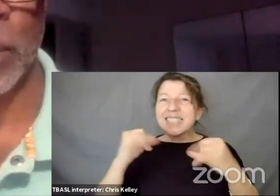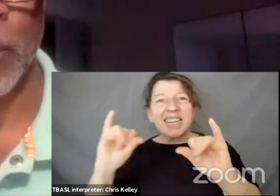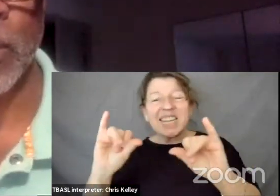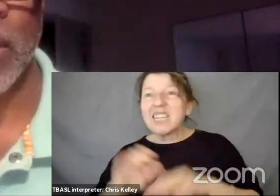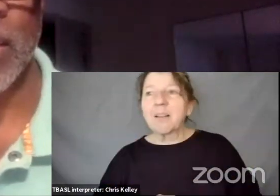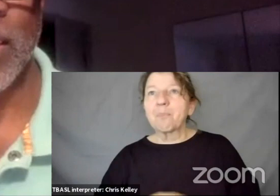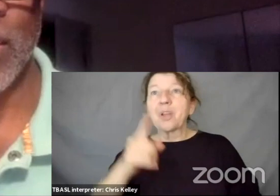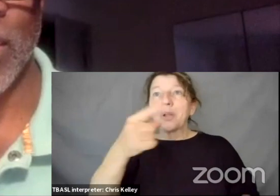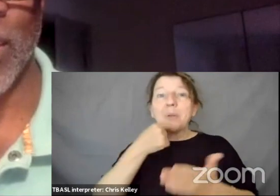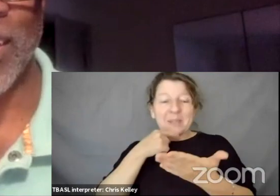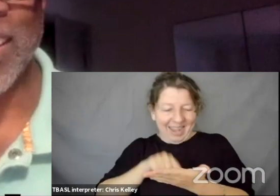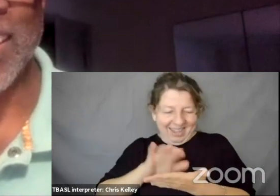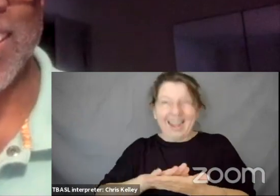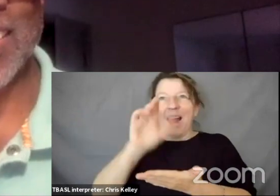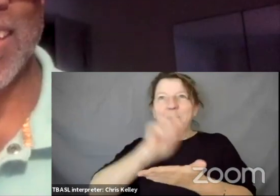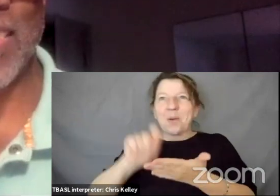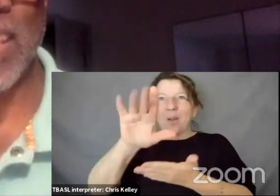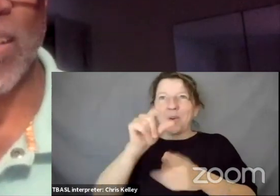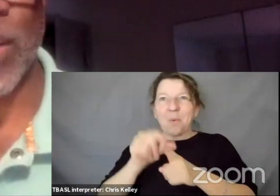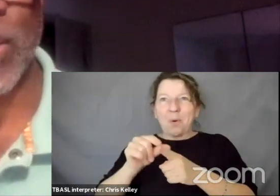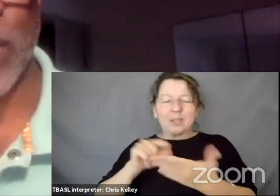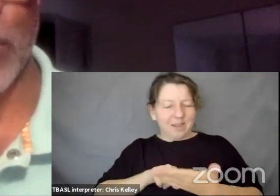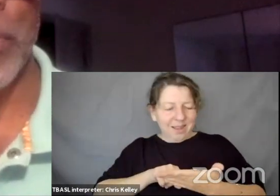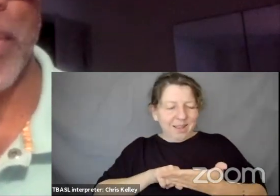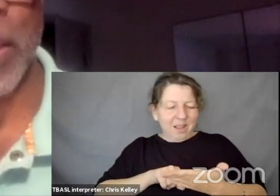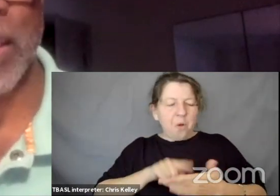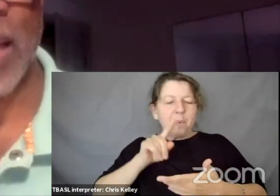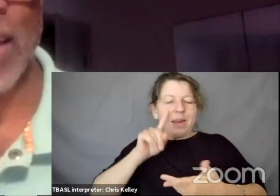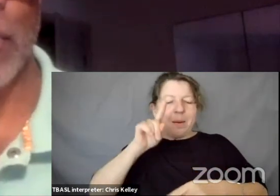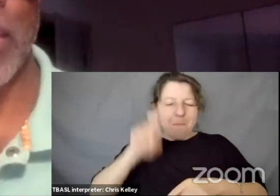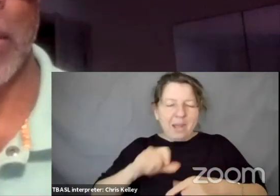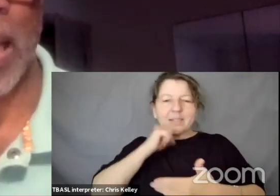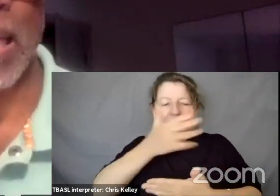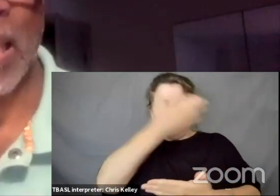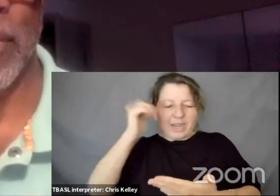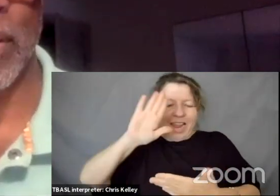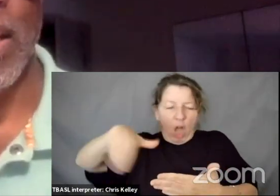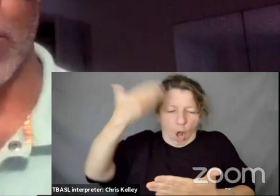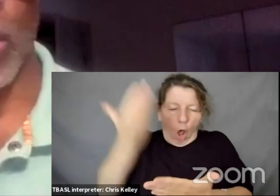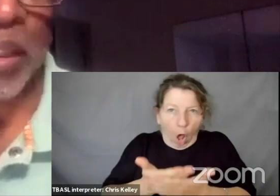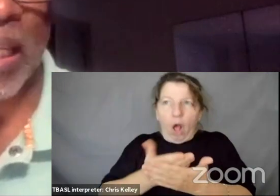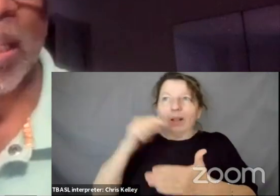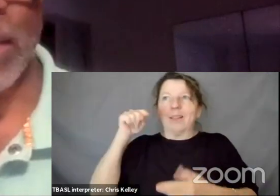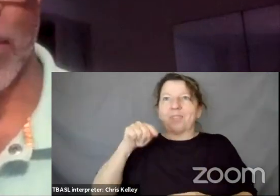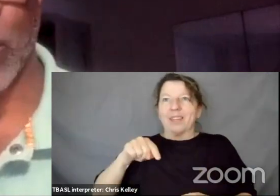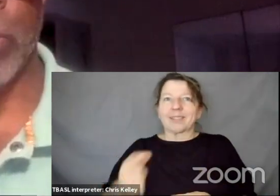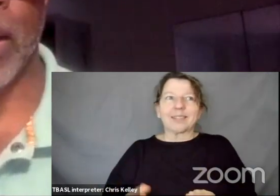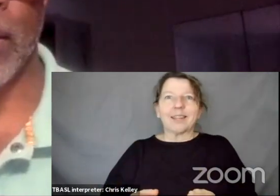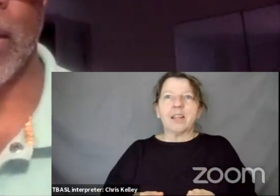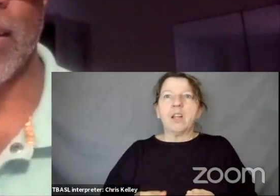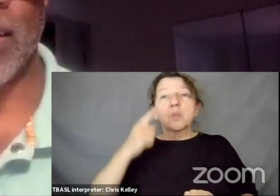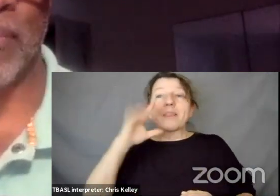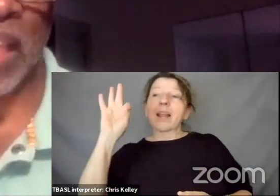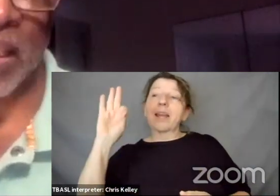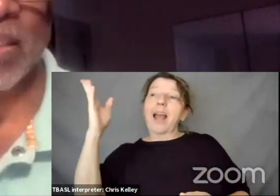it, you know. It's, and I think all too often when we think about 9/11, we think about 9/11. What about 9/11? What